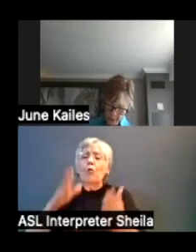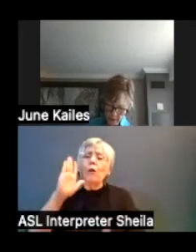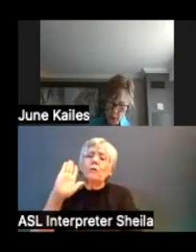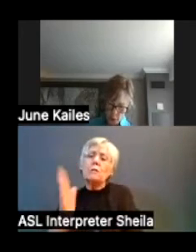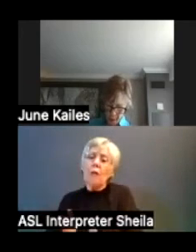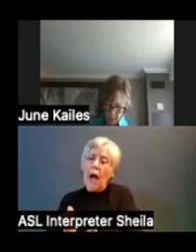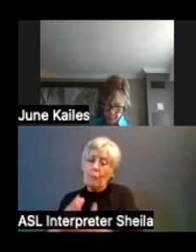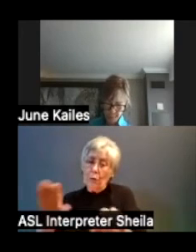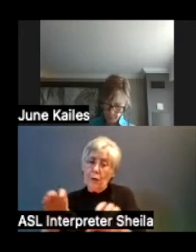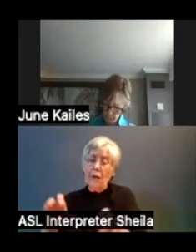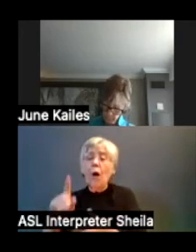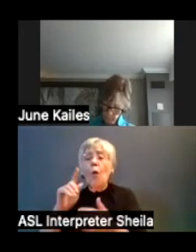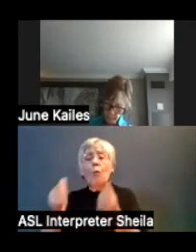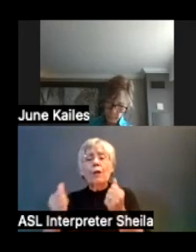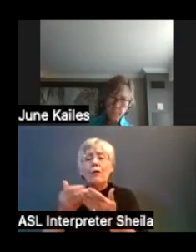still confused about?